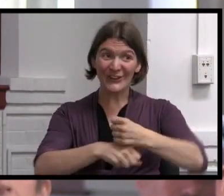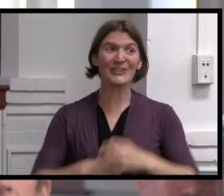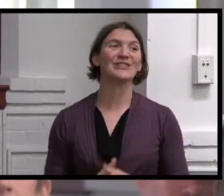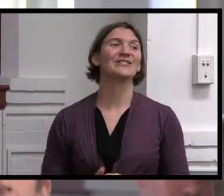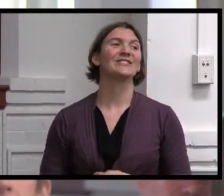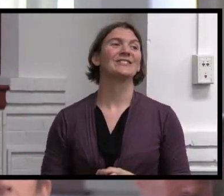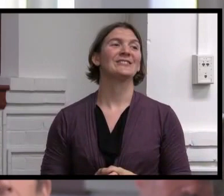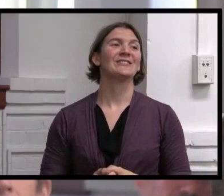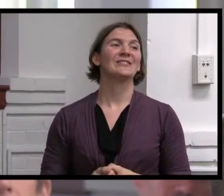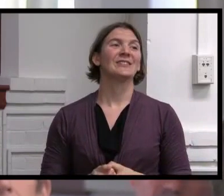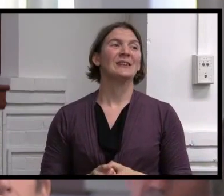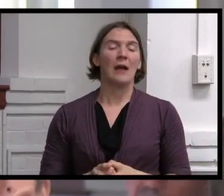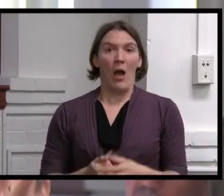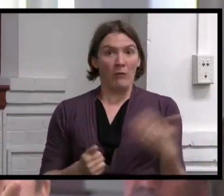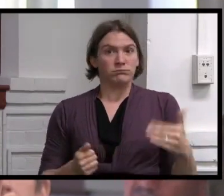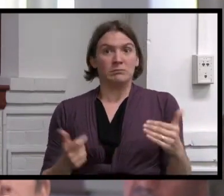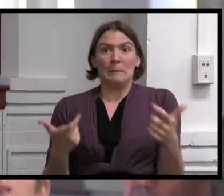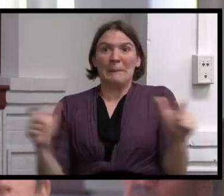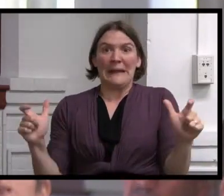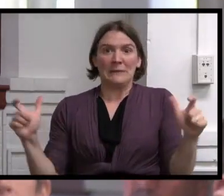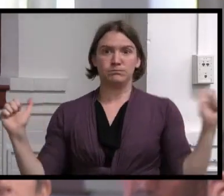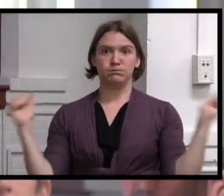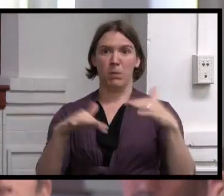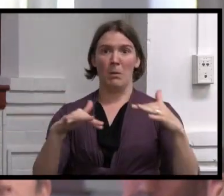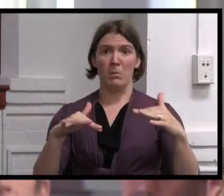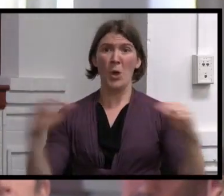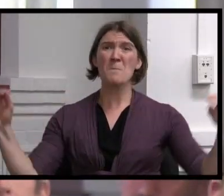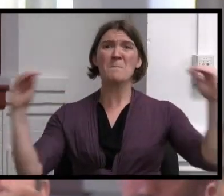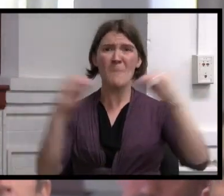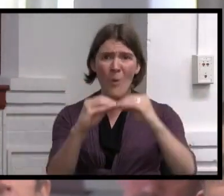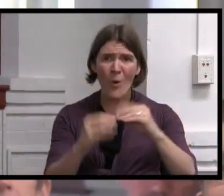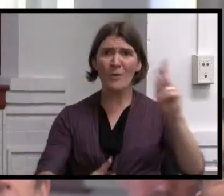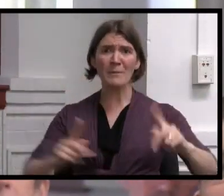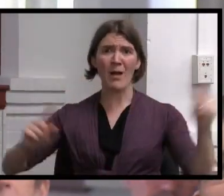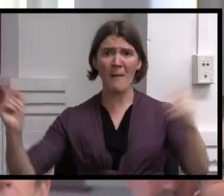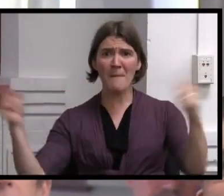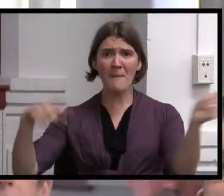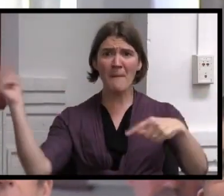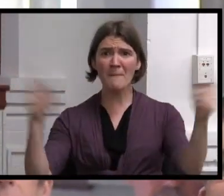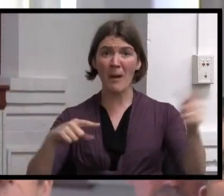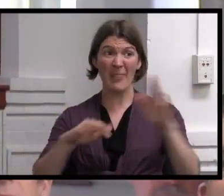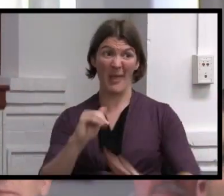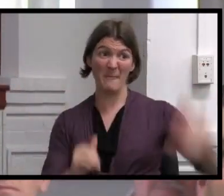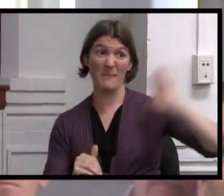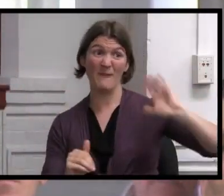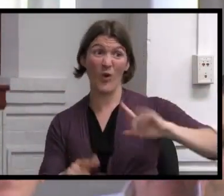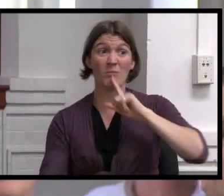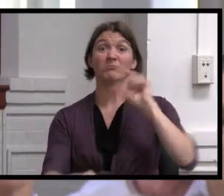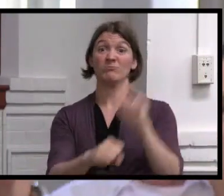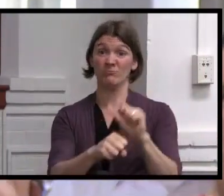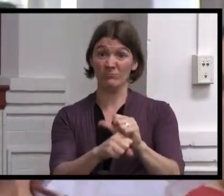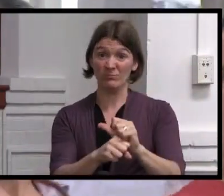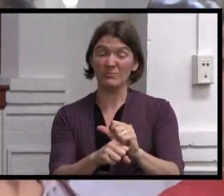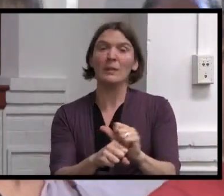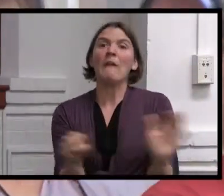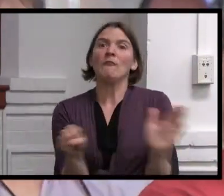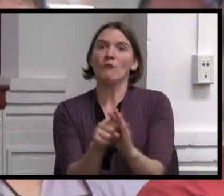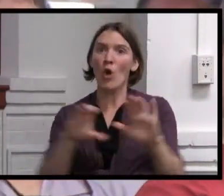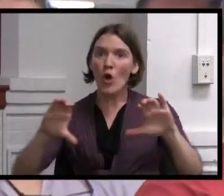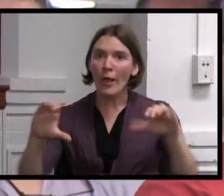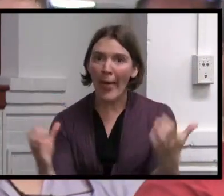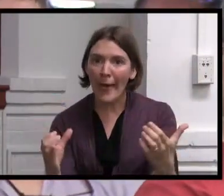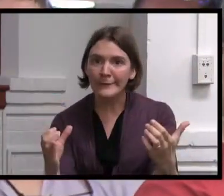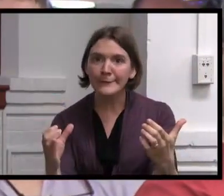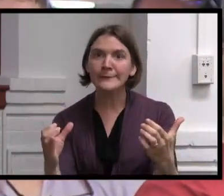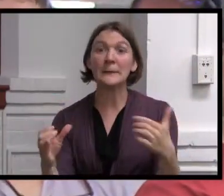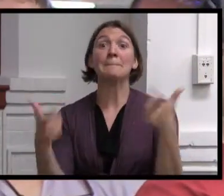and it's bigger than ever. We have definitely more people coming to town than we've ever had. We have full classes. We've